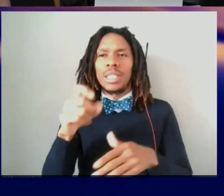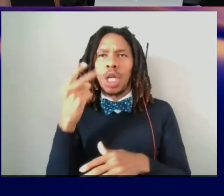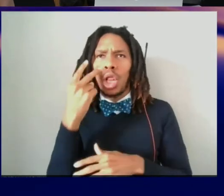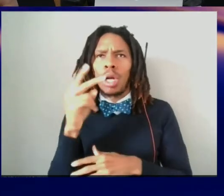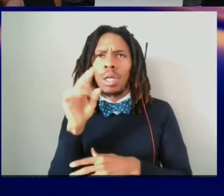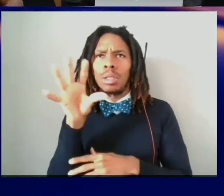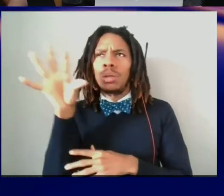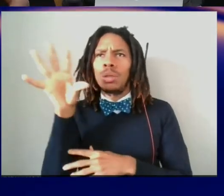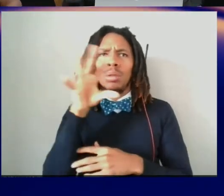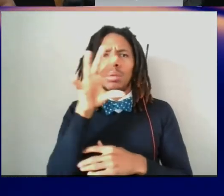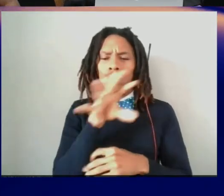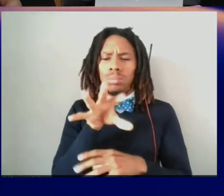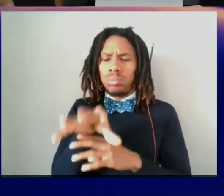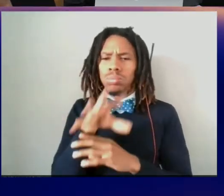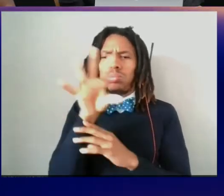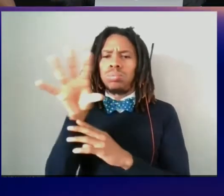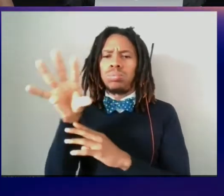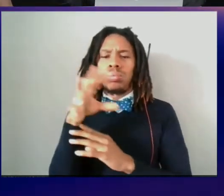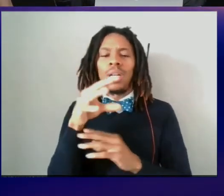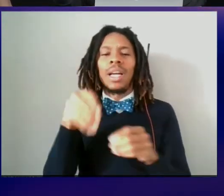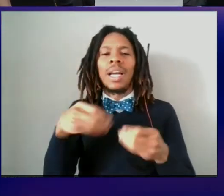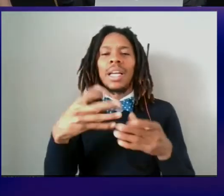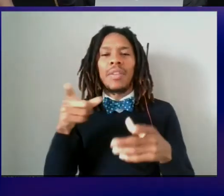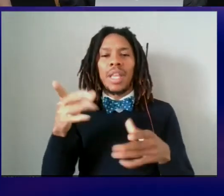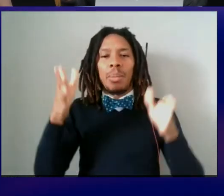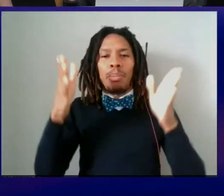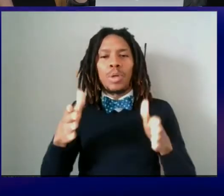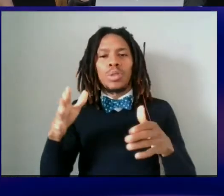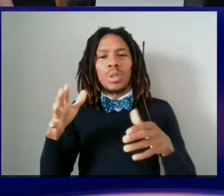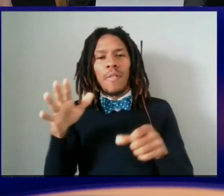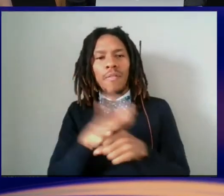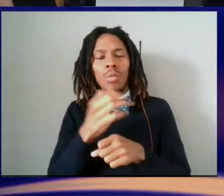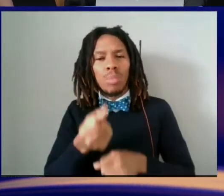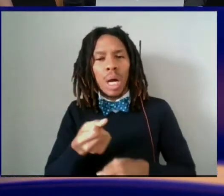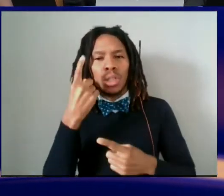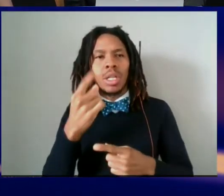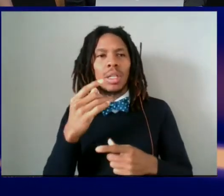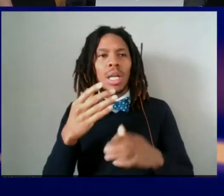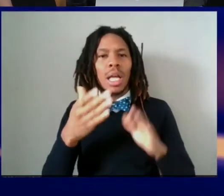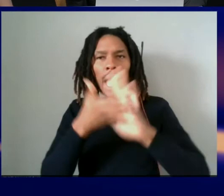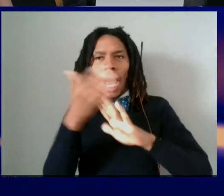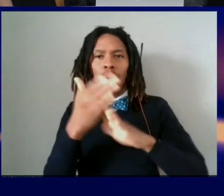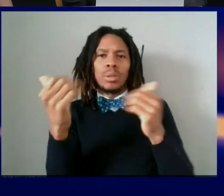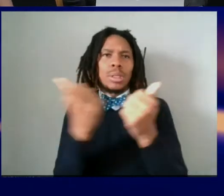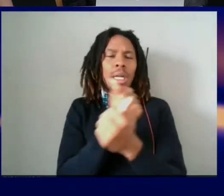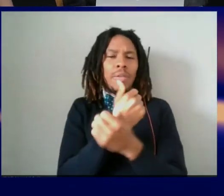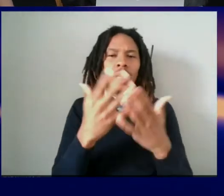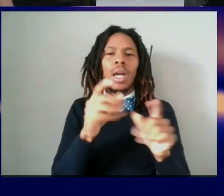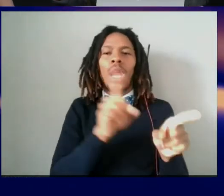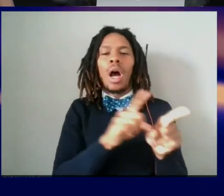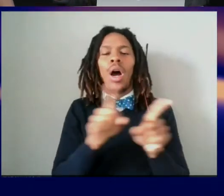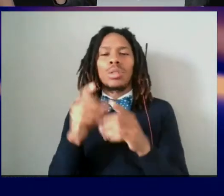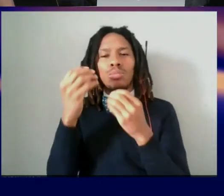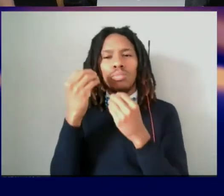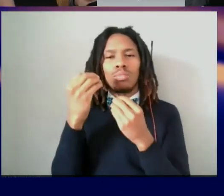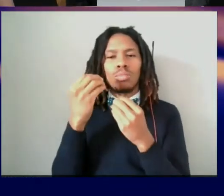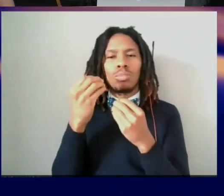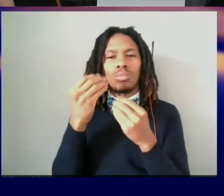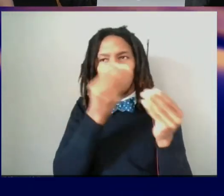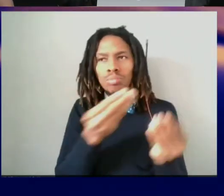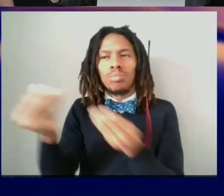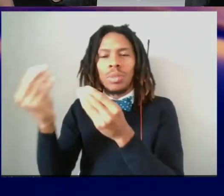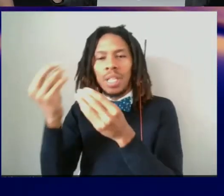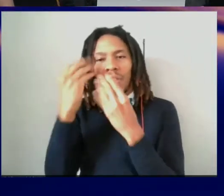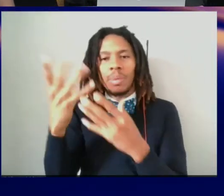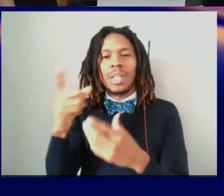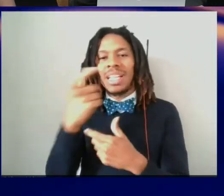all giving the operator full context of their operation, and it's giving them the information that they're interested in. So it's not